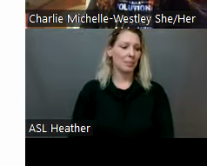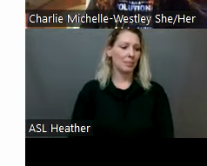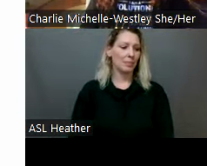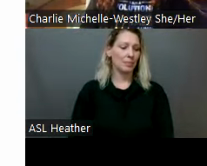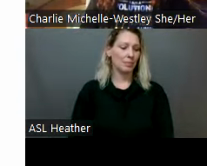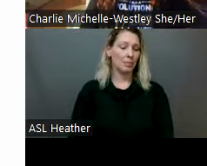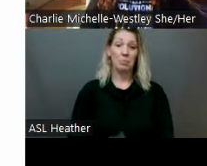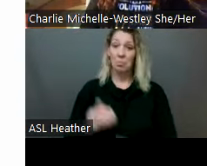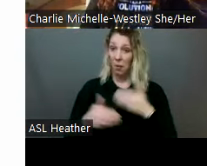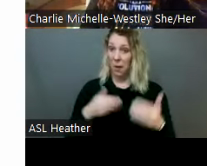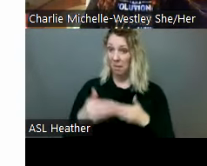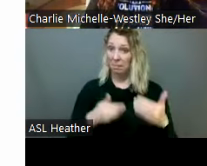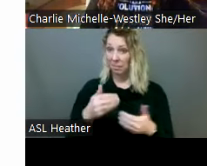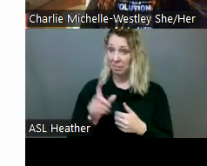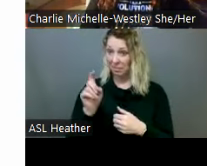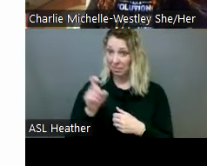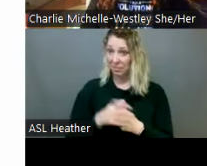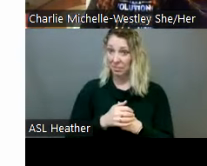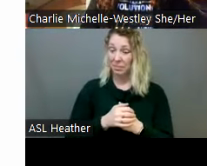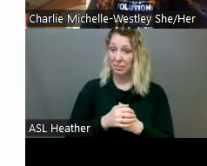Can we move on?